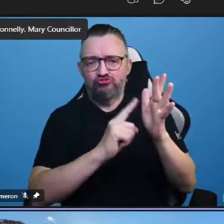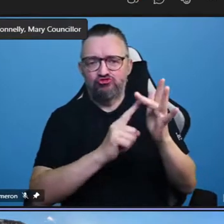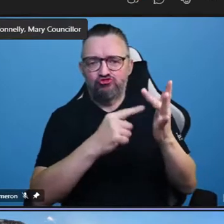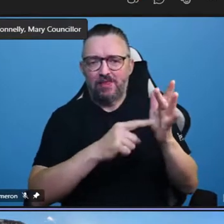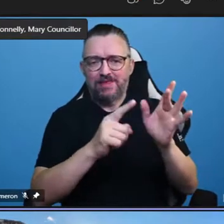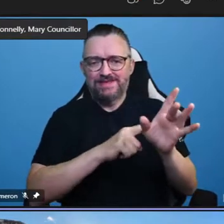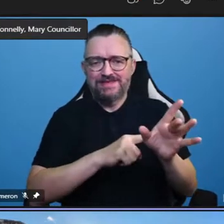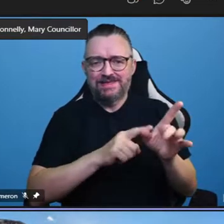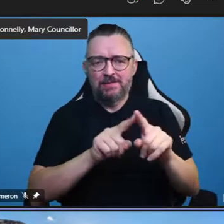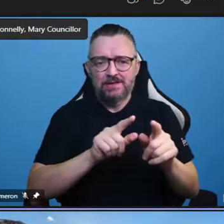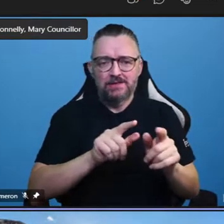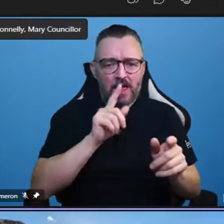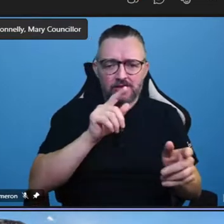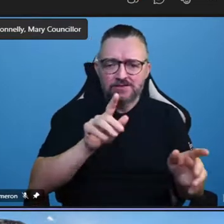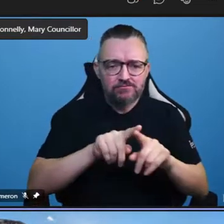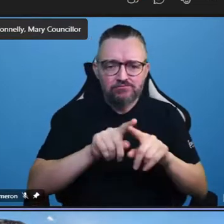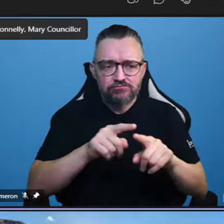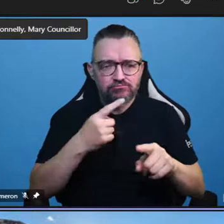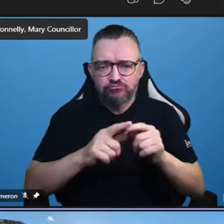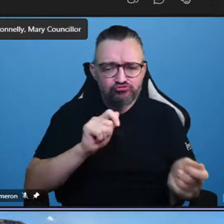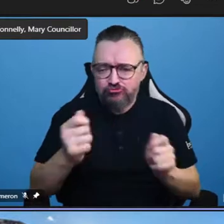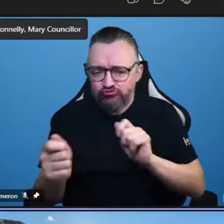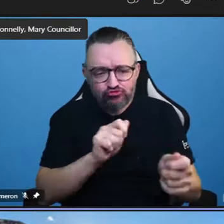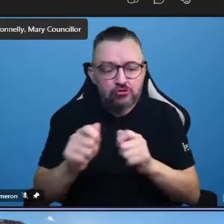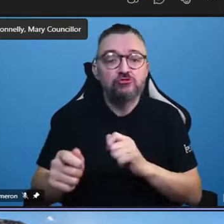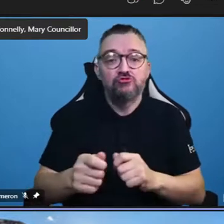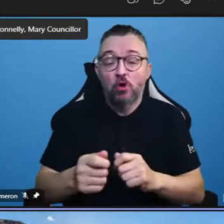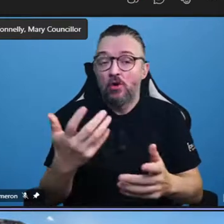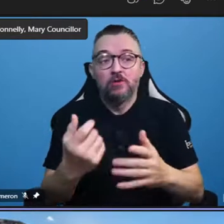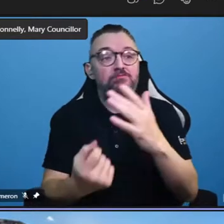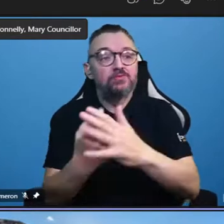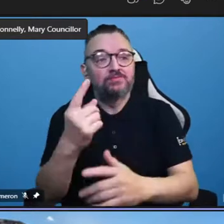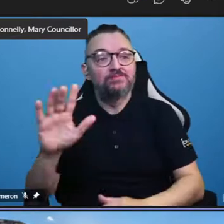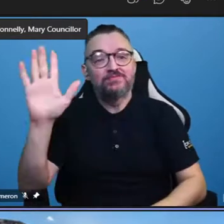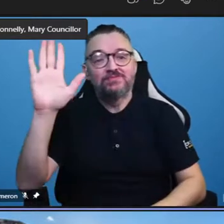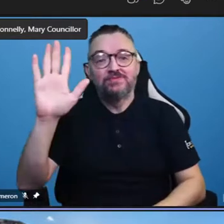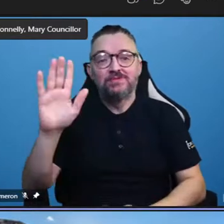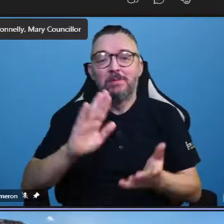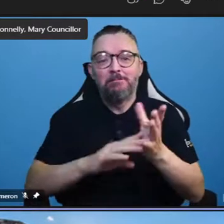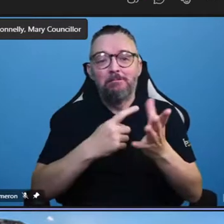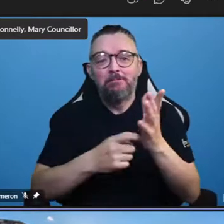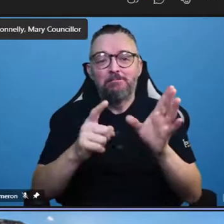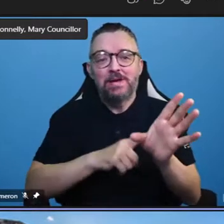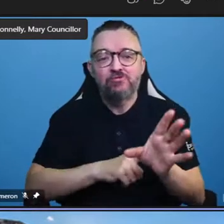been to the fore. Now, we do have a question. Mary.